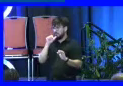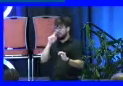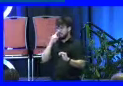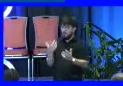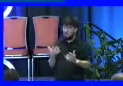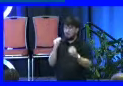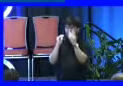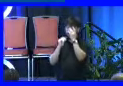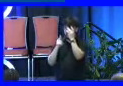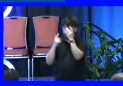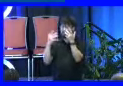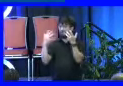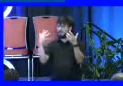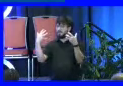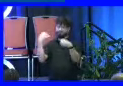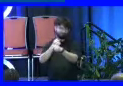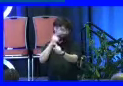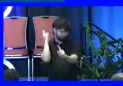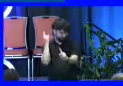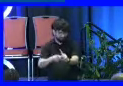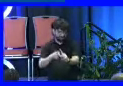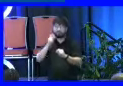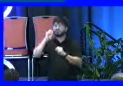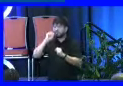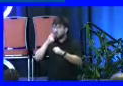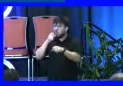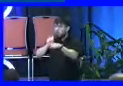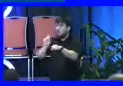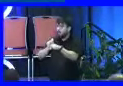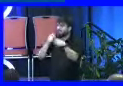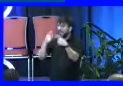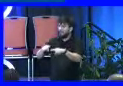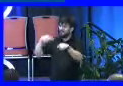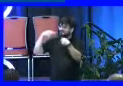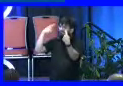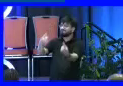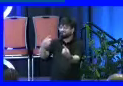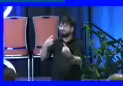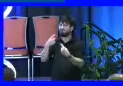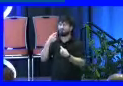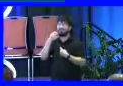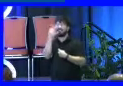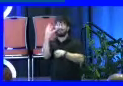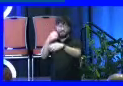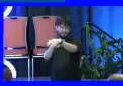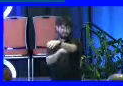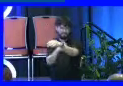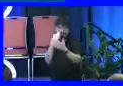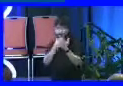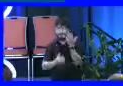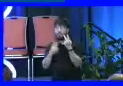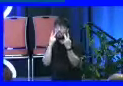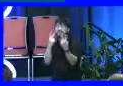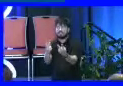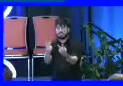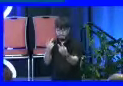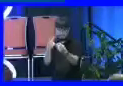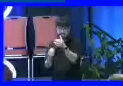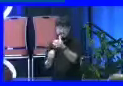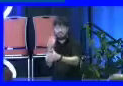a nutshell, this is all to say there's some really cool work going on and some fundamental components that we're seeing and are